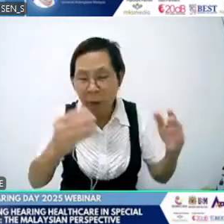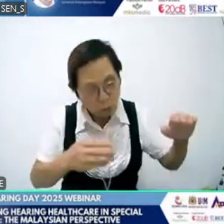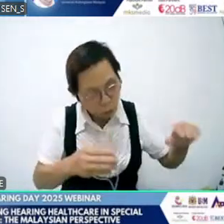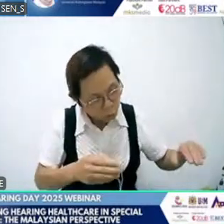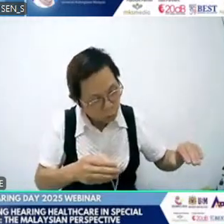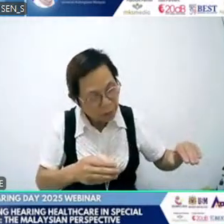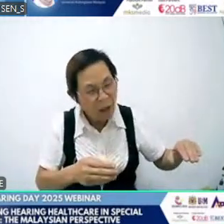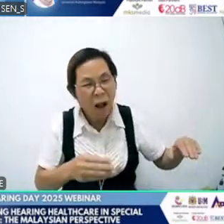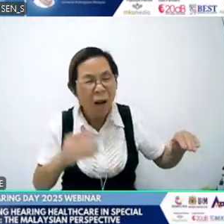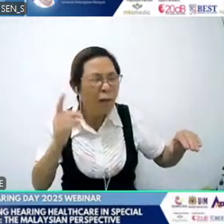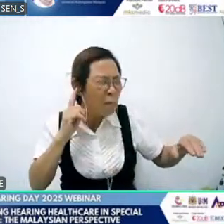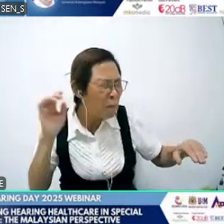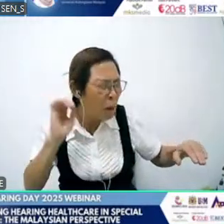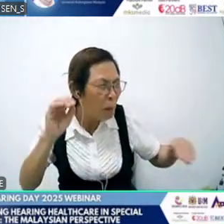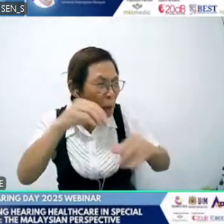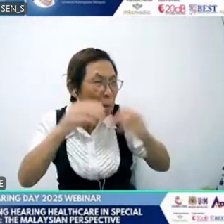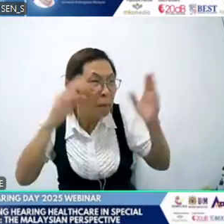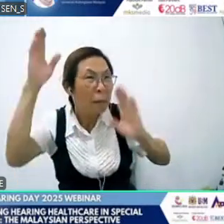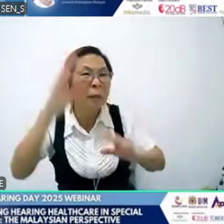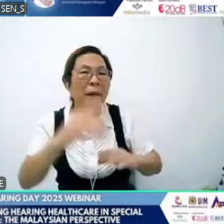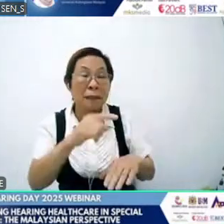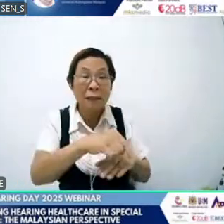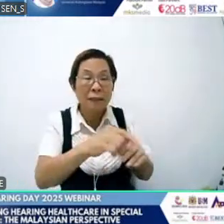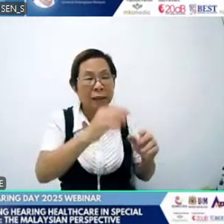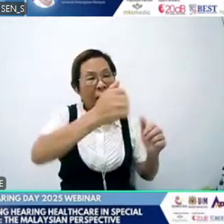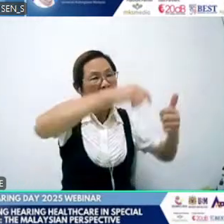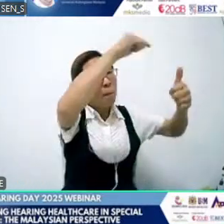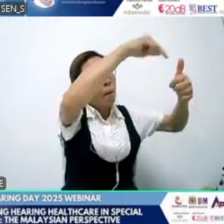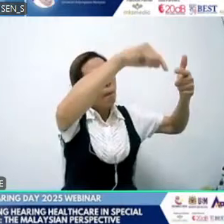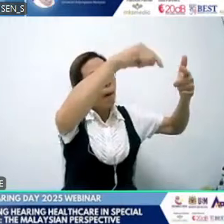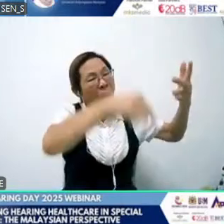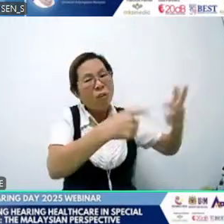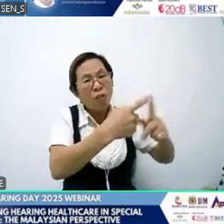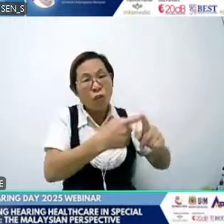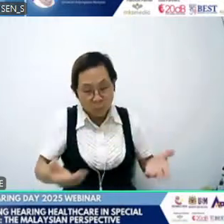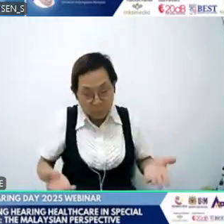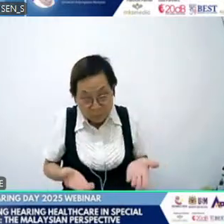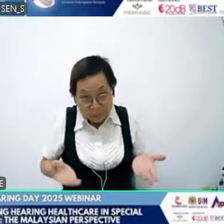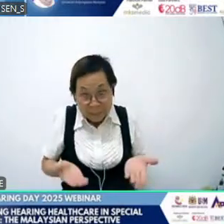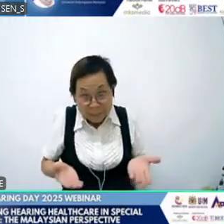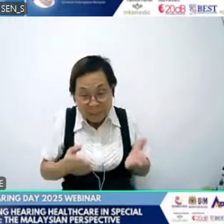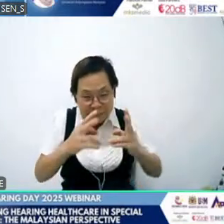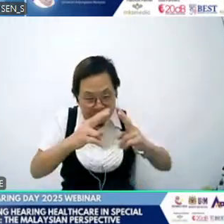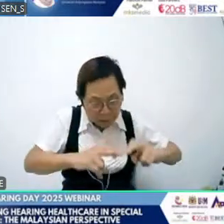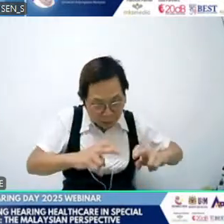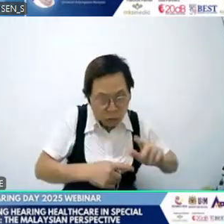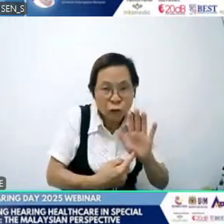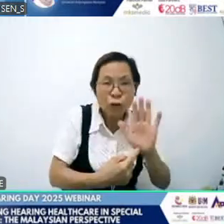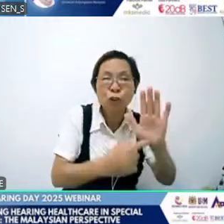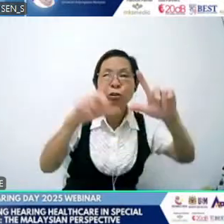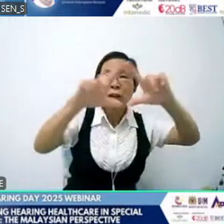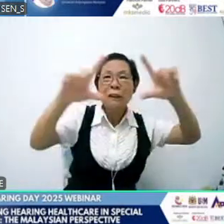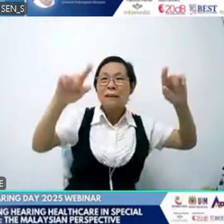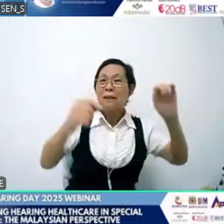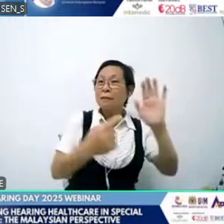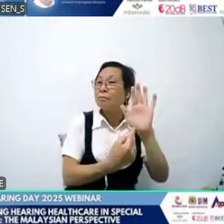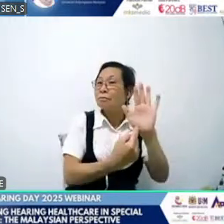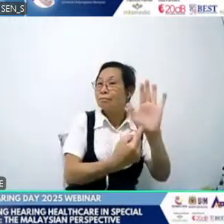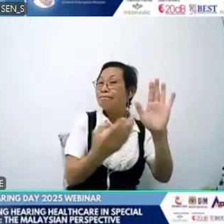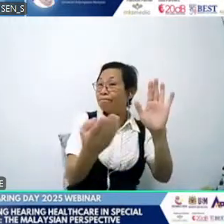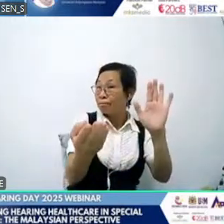Malaysia. Here are some key statistics from local studies. As shown on the slide here,